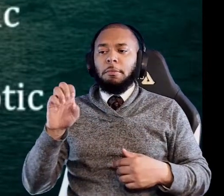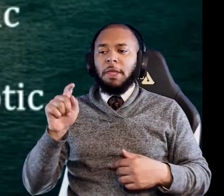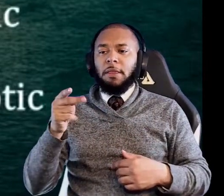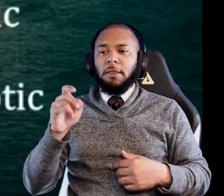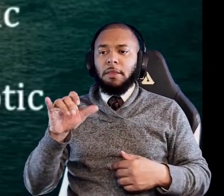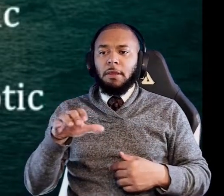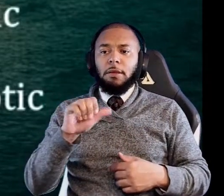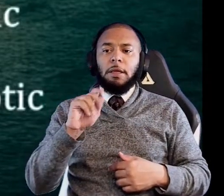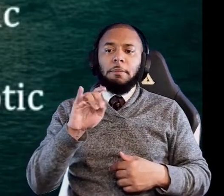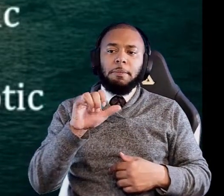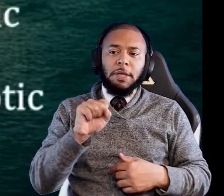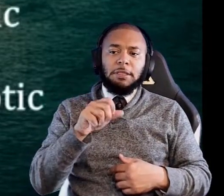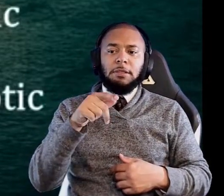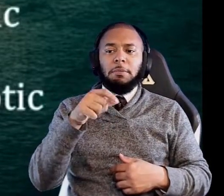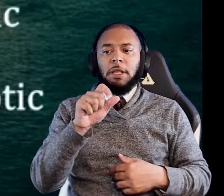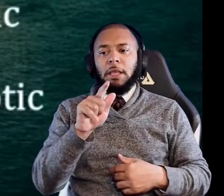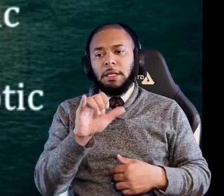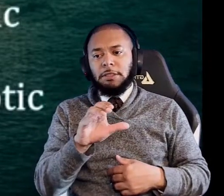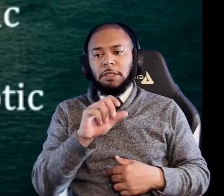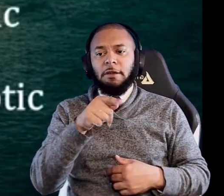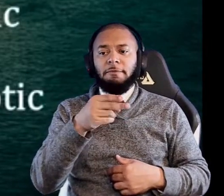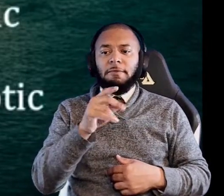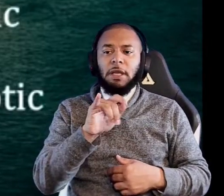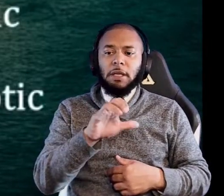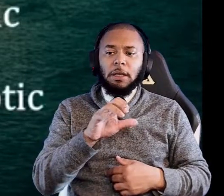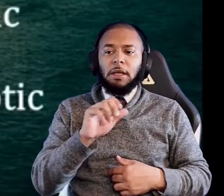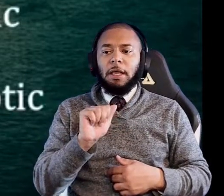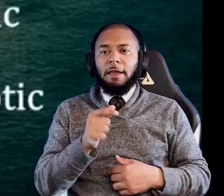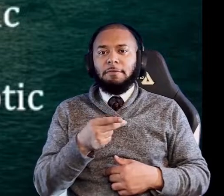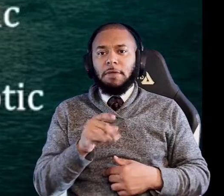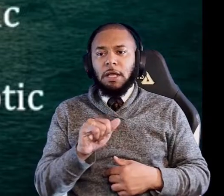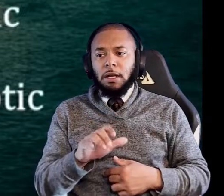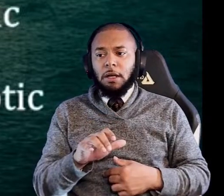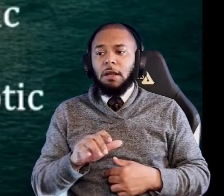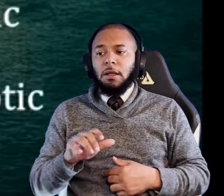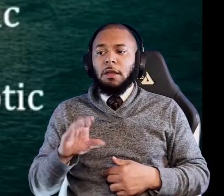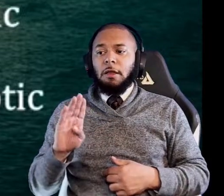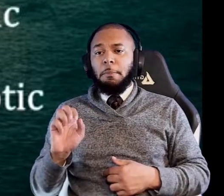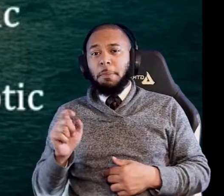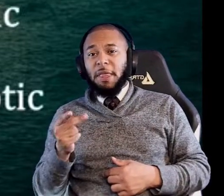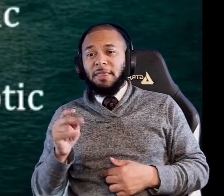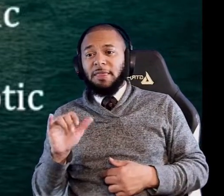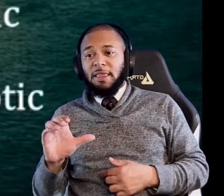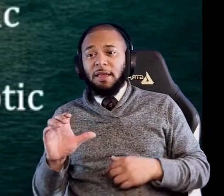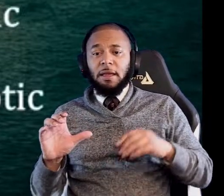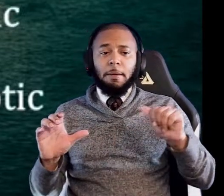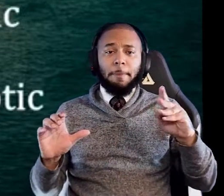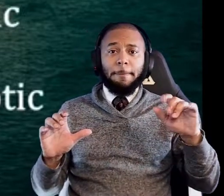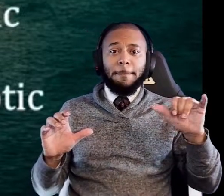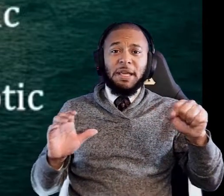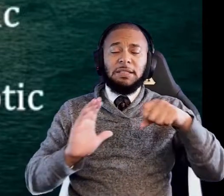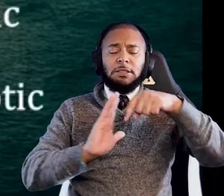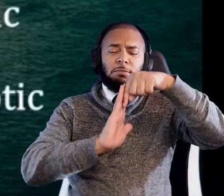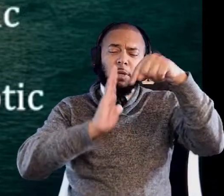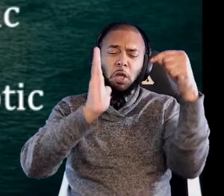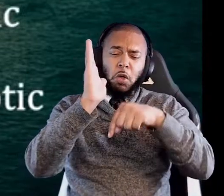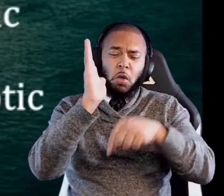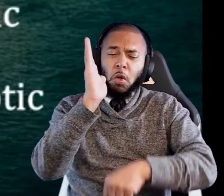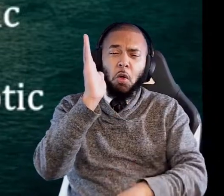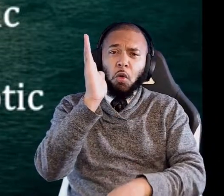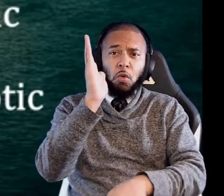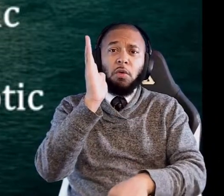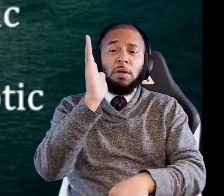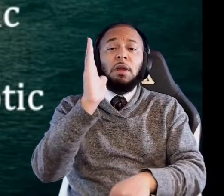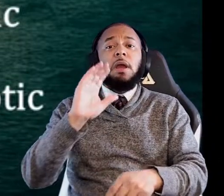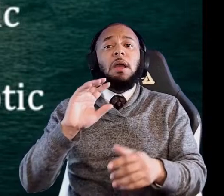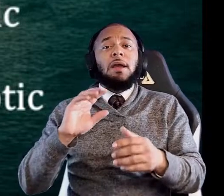aphotic. Benthic and abyss zones are the very deepest parts of oceans, some of the least understood areas of our planet because it's so tough to